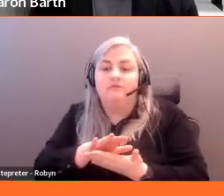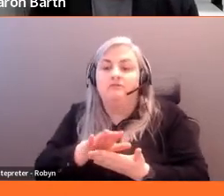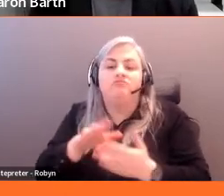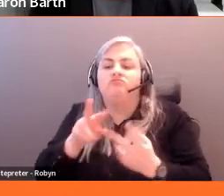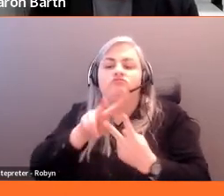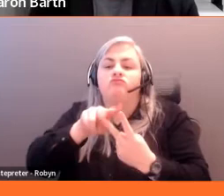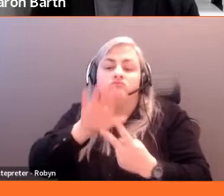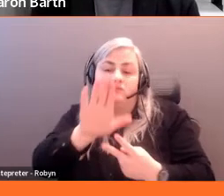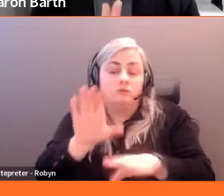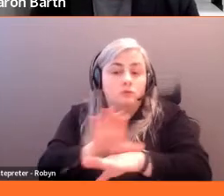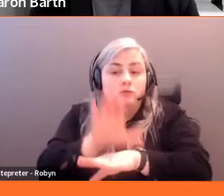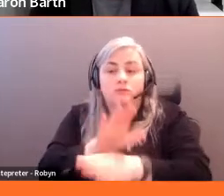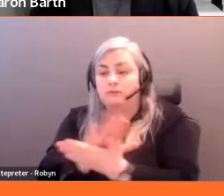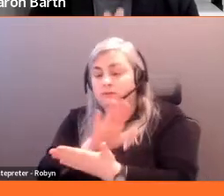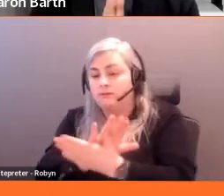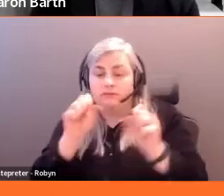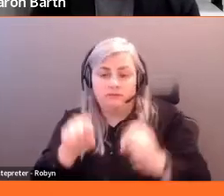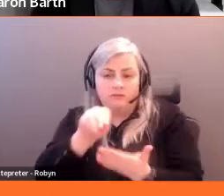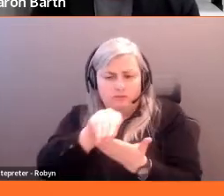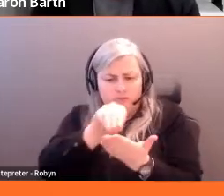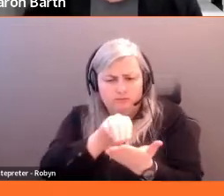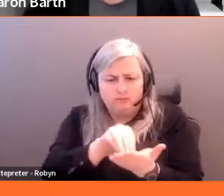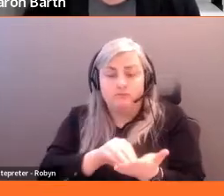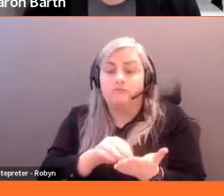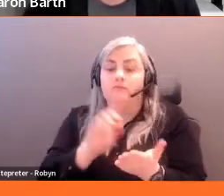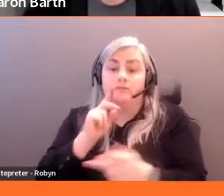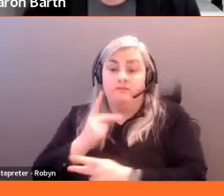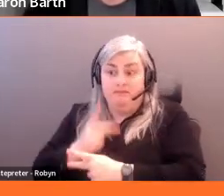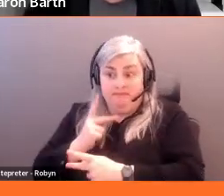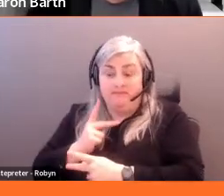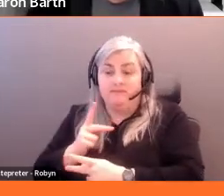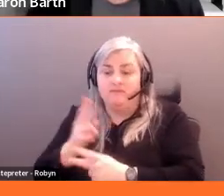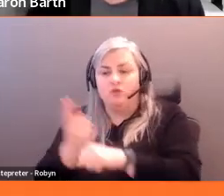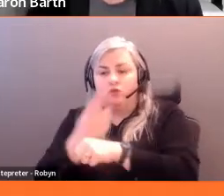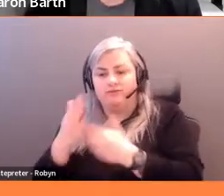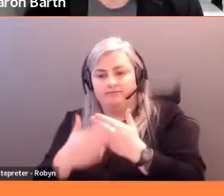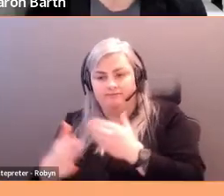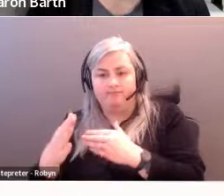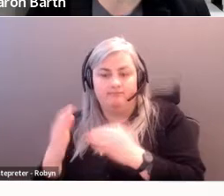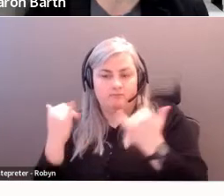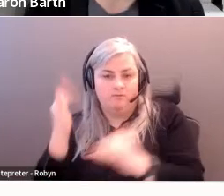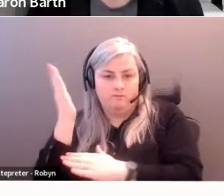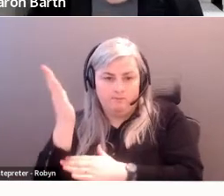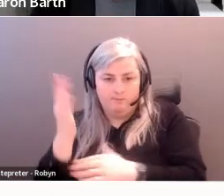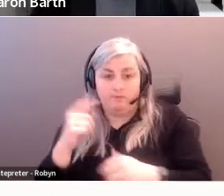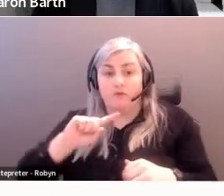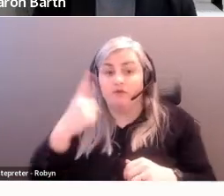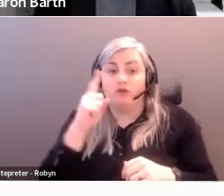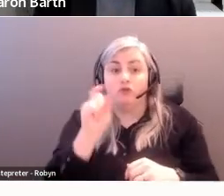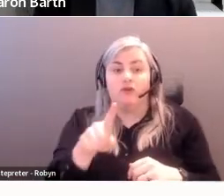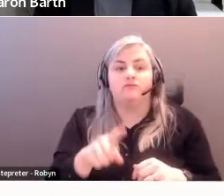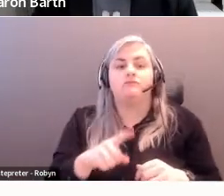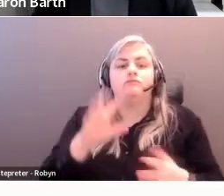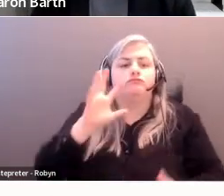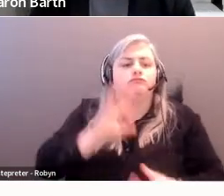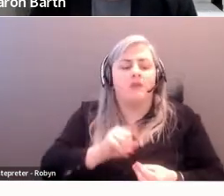paper, and then keep it with you because we're going to need it for the rest of the session. Okay. So here's the first question. Out of 100 people,